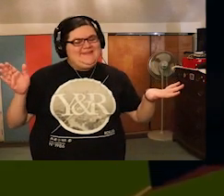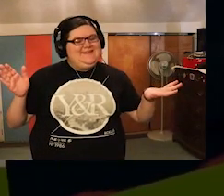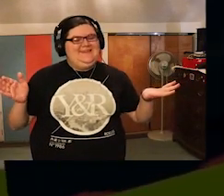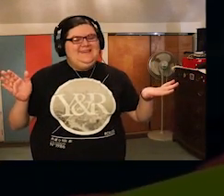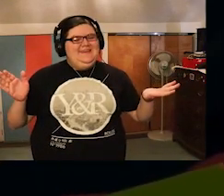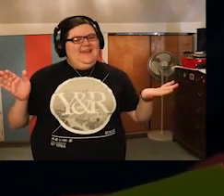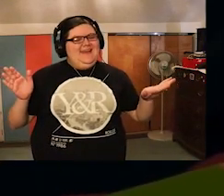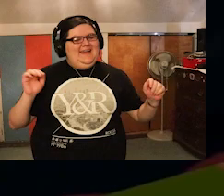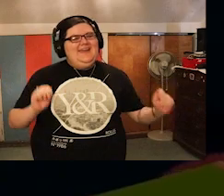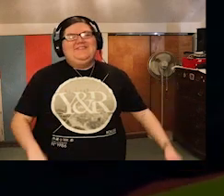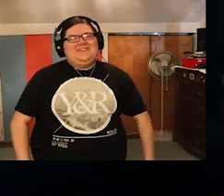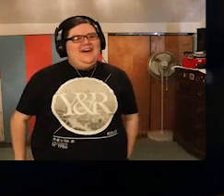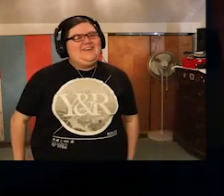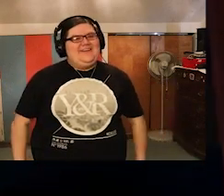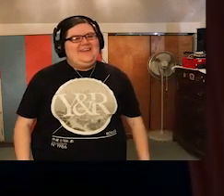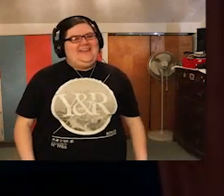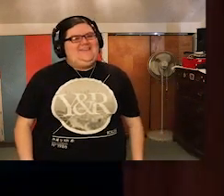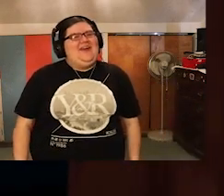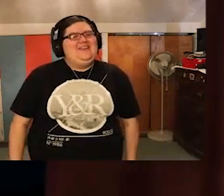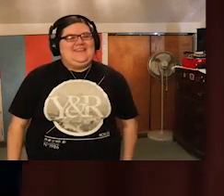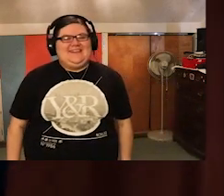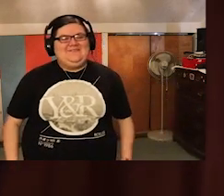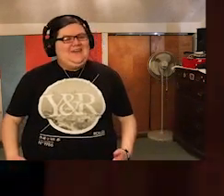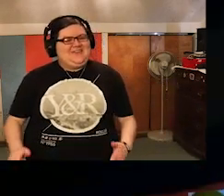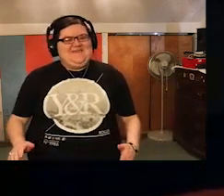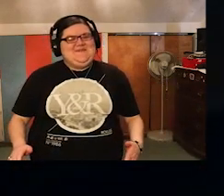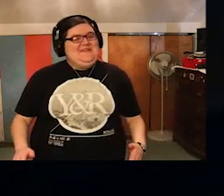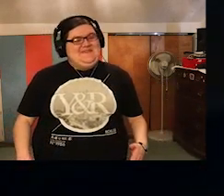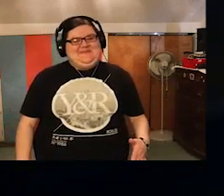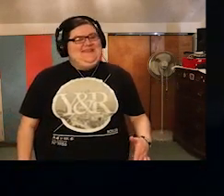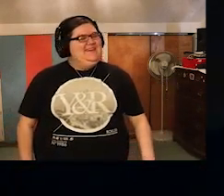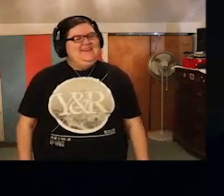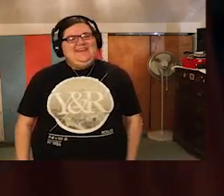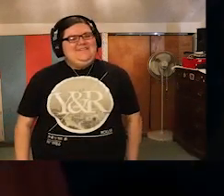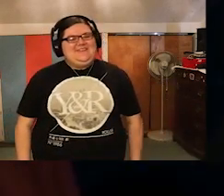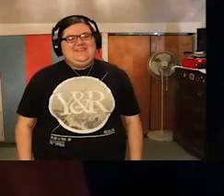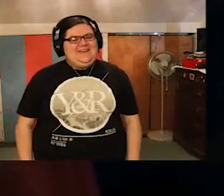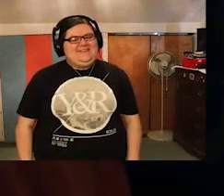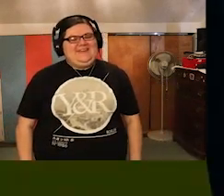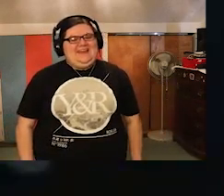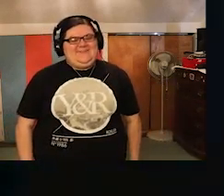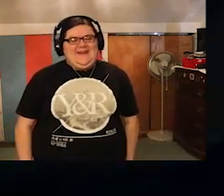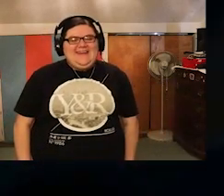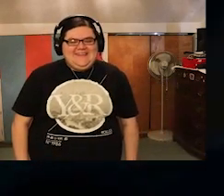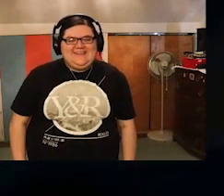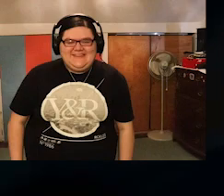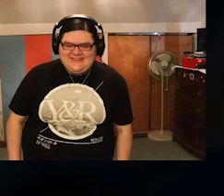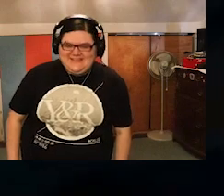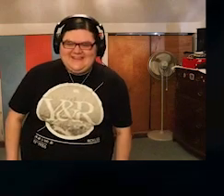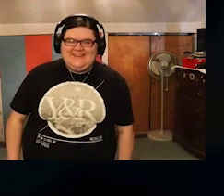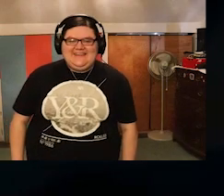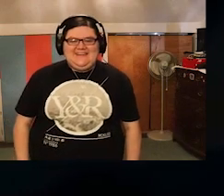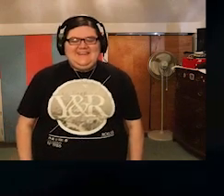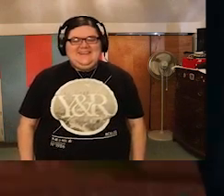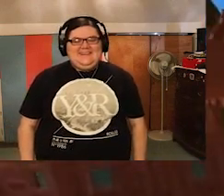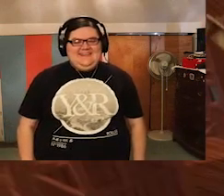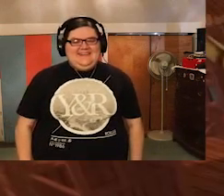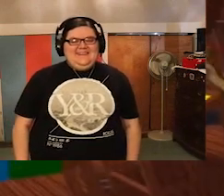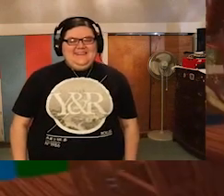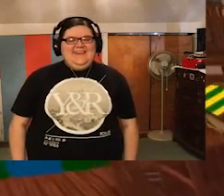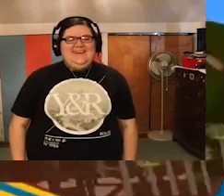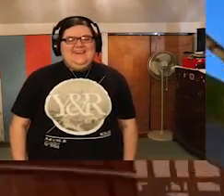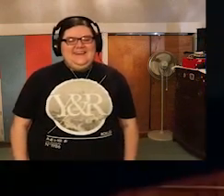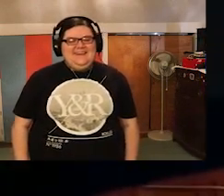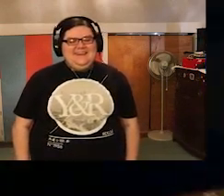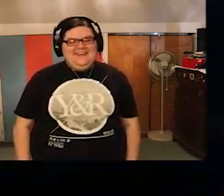didn't know it was up there. It was not a great catchphrase, Ethan. I'm not trying to be mean, but it was not a great catchphrase. I didn't know where the hole was.